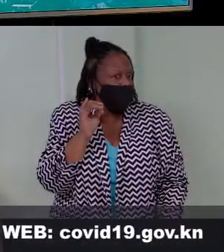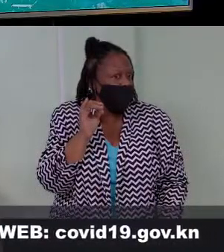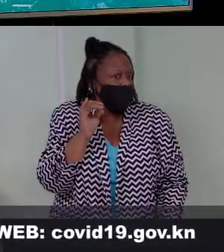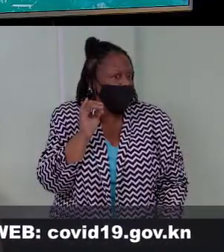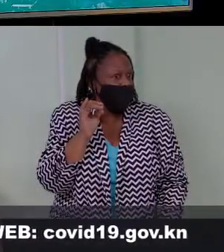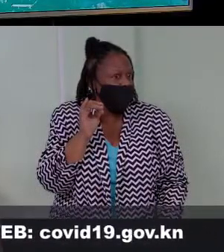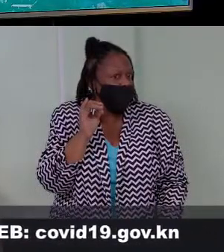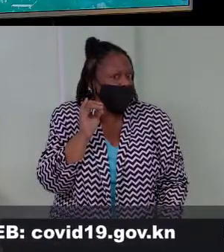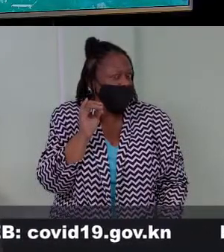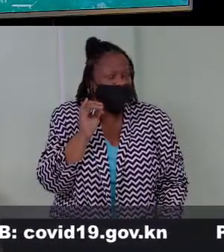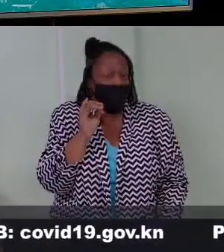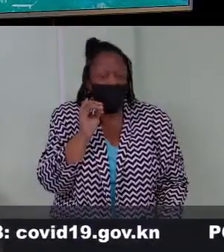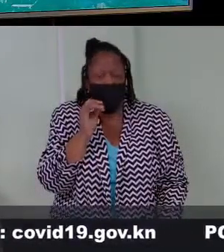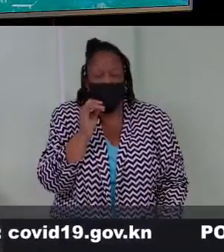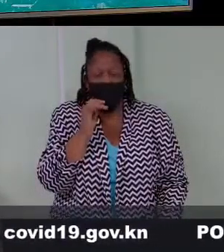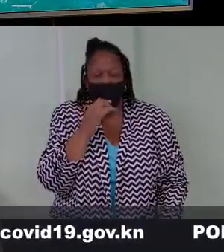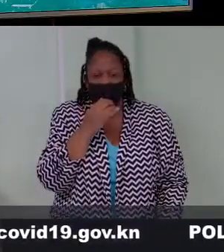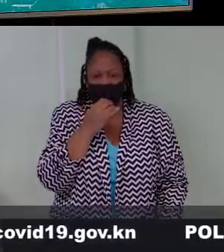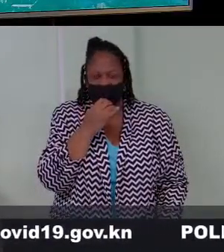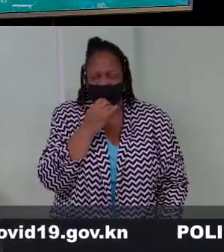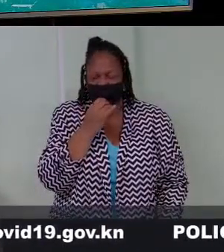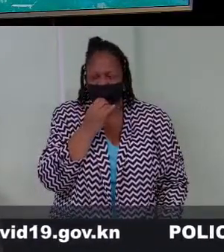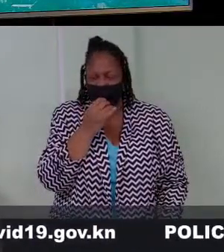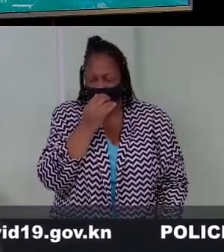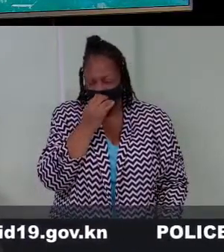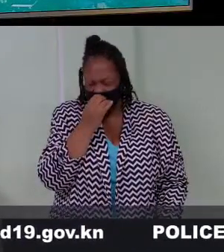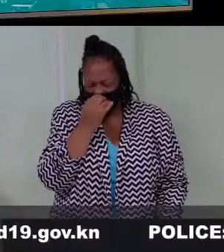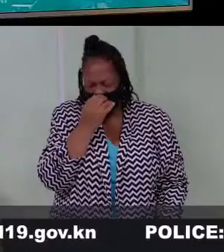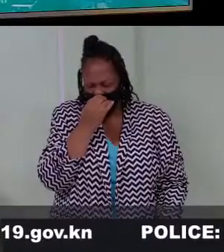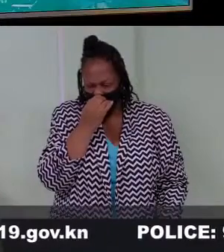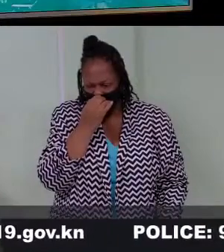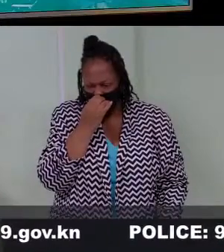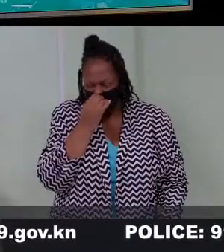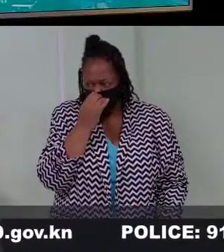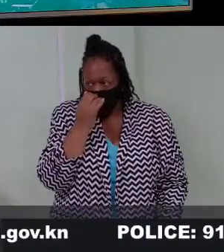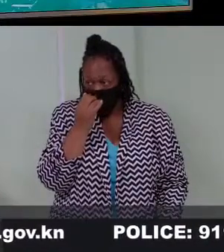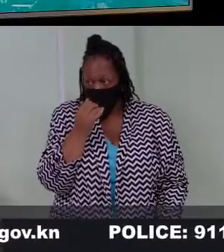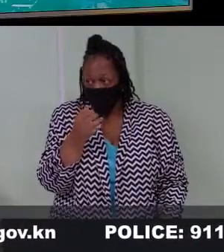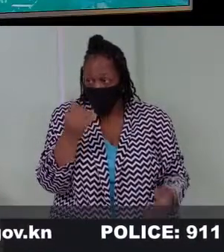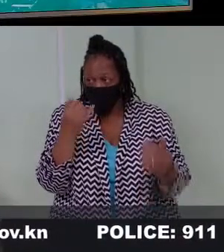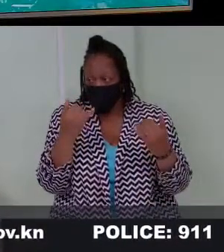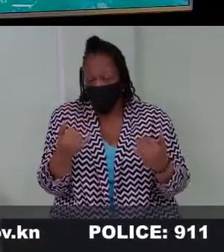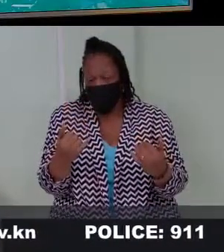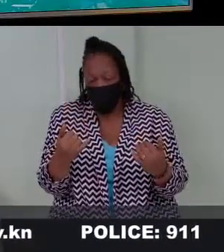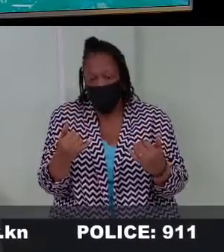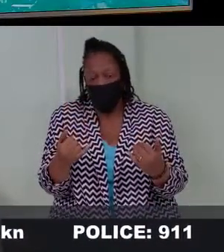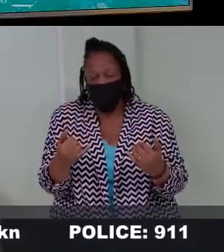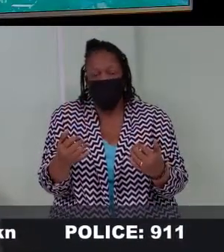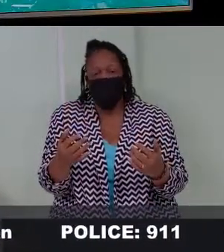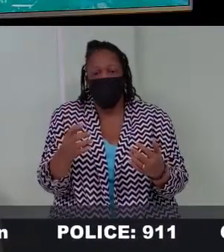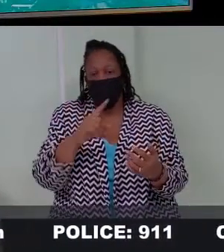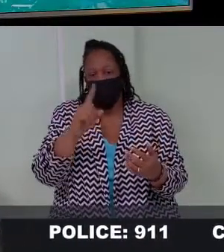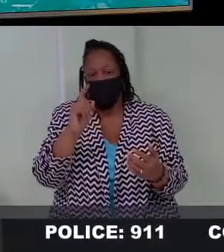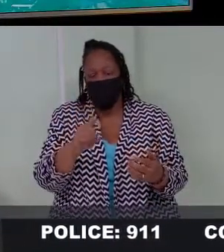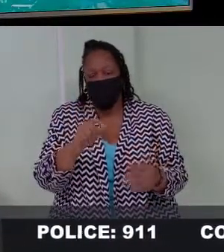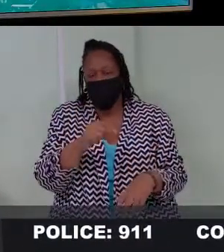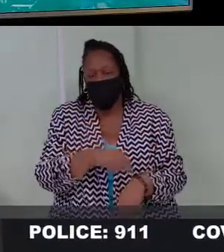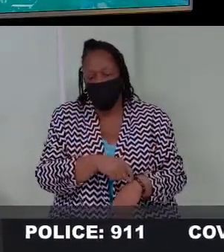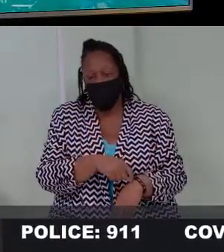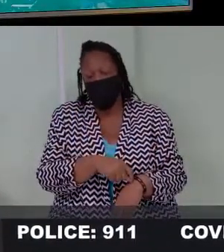Okay, we thank you, Mr. Samuel, for your presentation. We have quite a number of